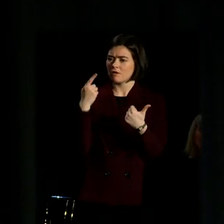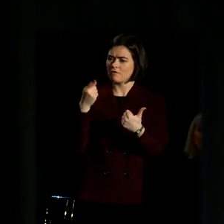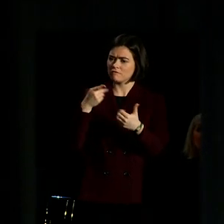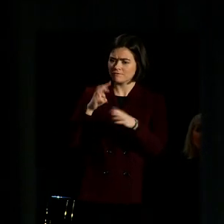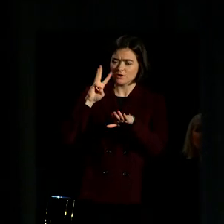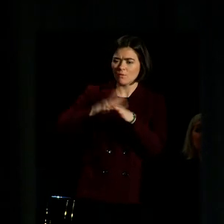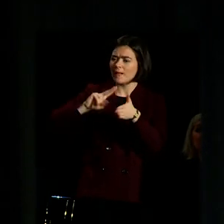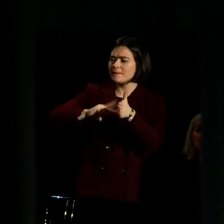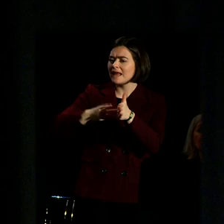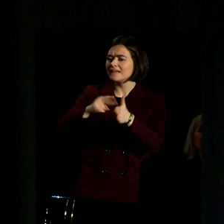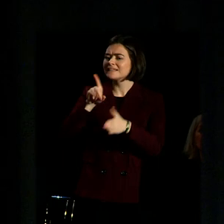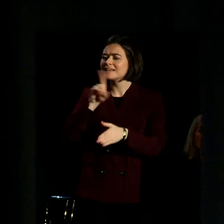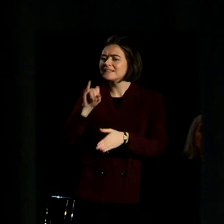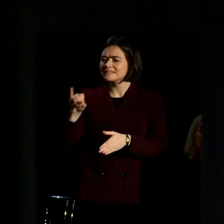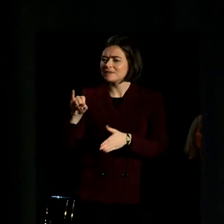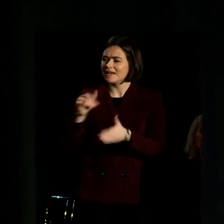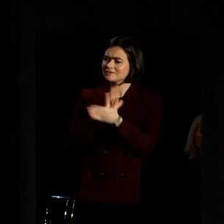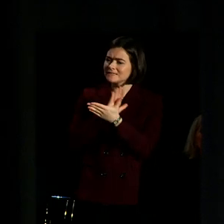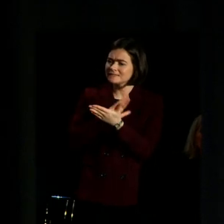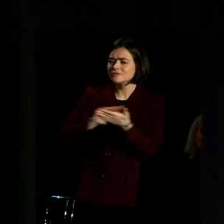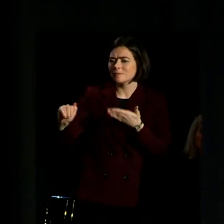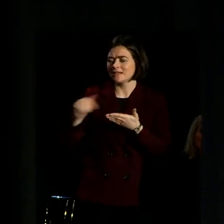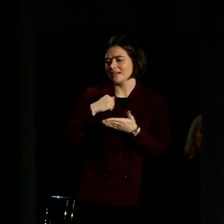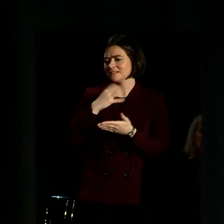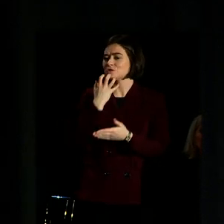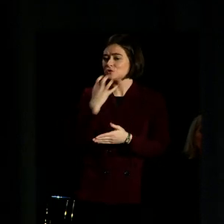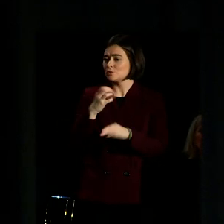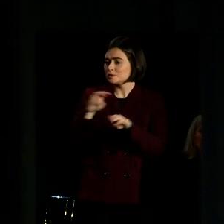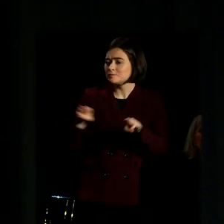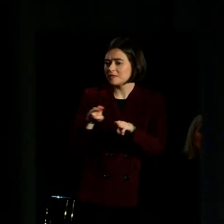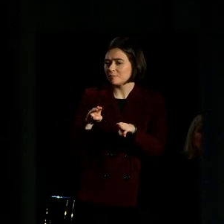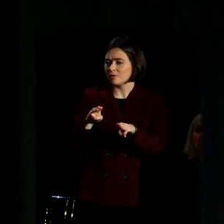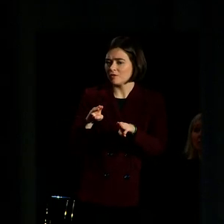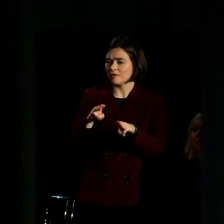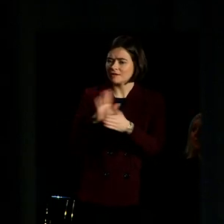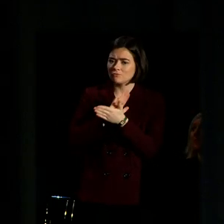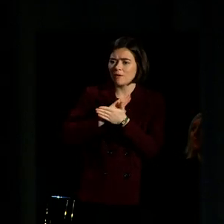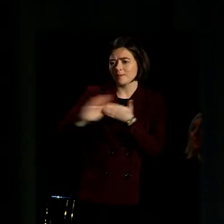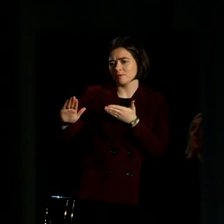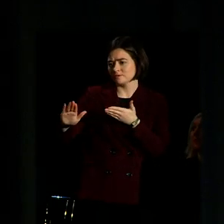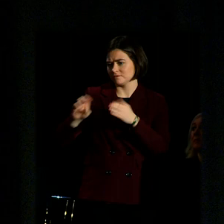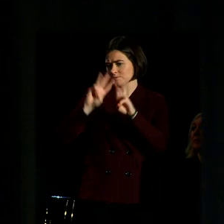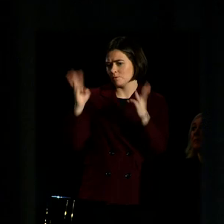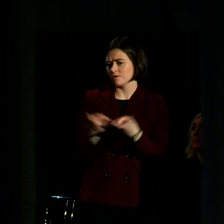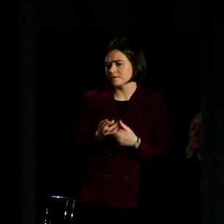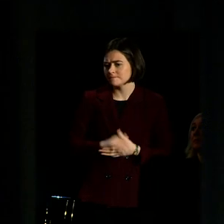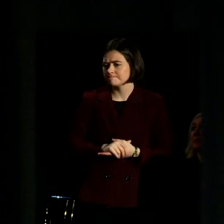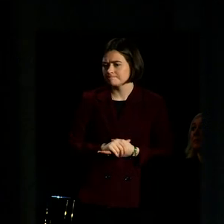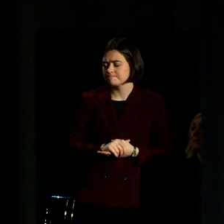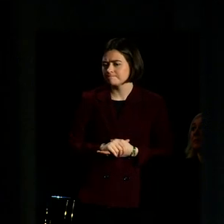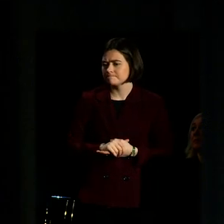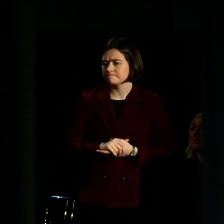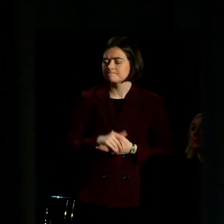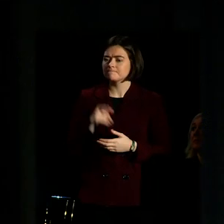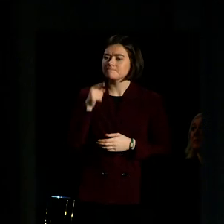Nazi plan to exterminate the Jewish people and wipe us from the face of the earth. That